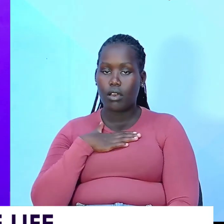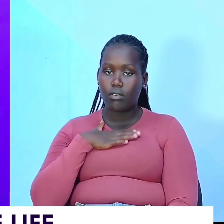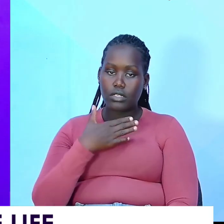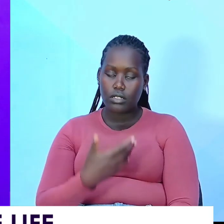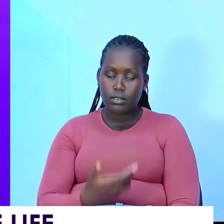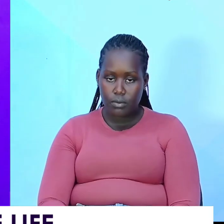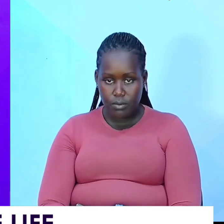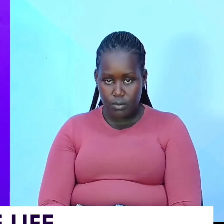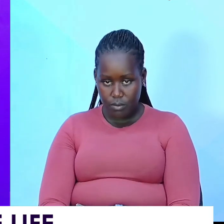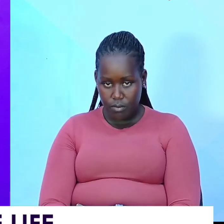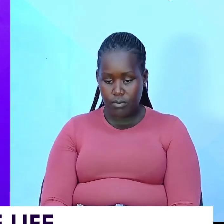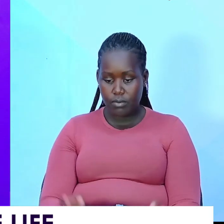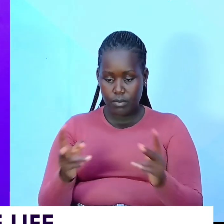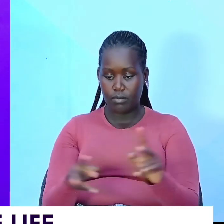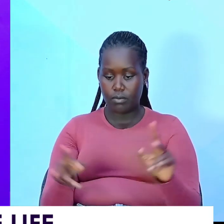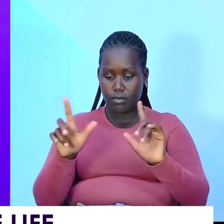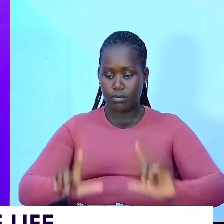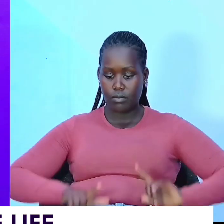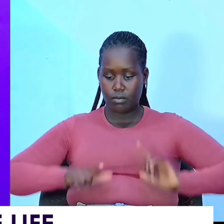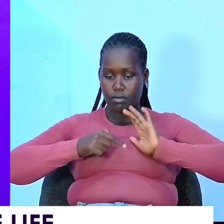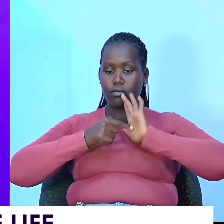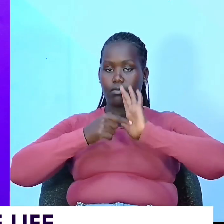0111980384. This is the Treasures of Life show.